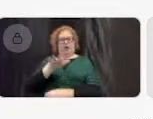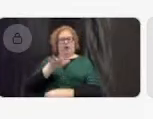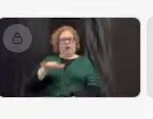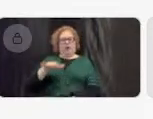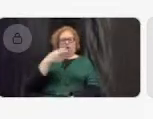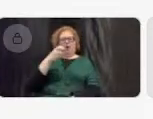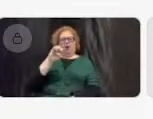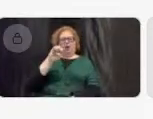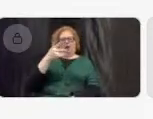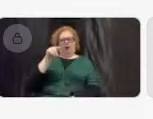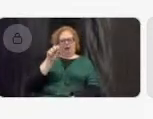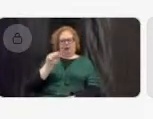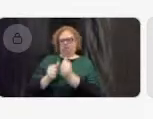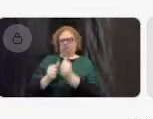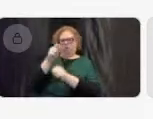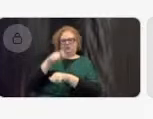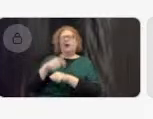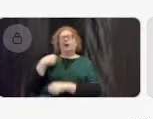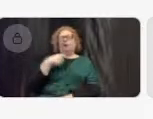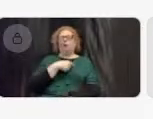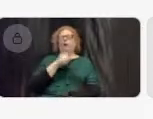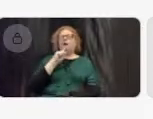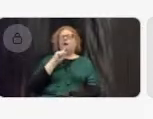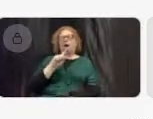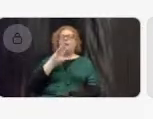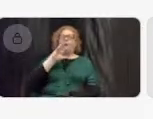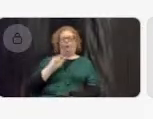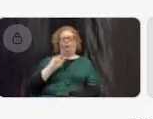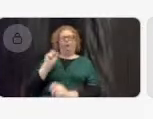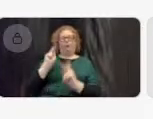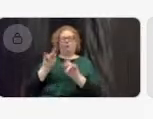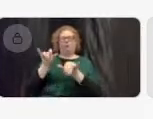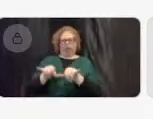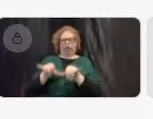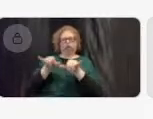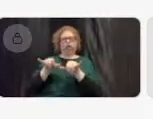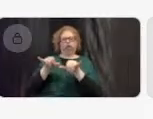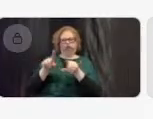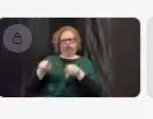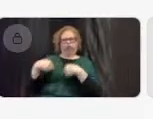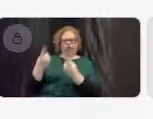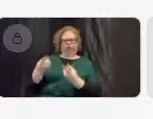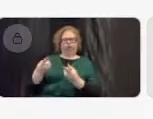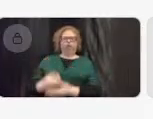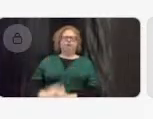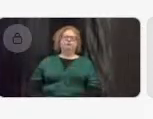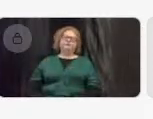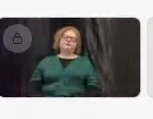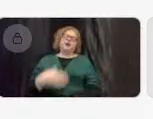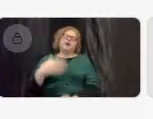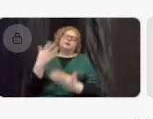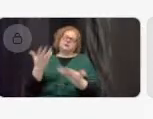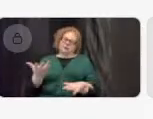So we're old people. And so anyway, let me get started